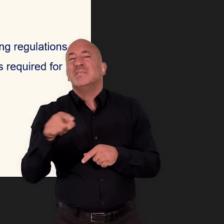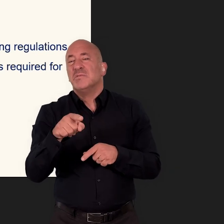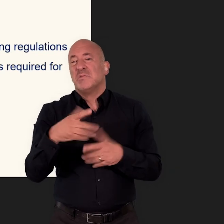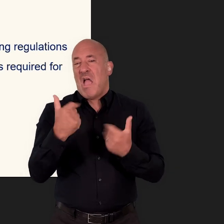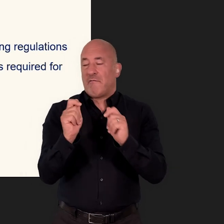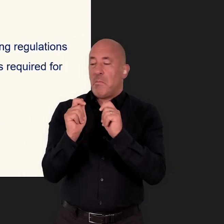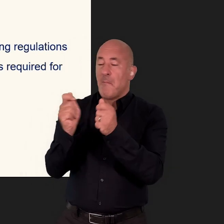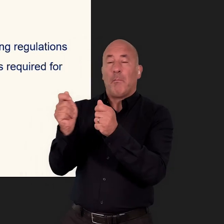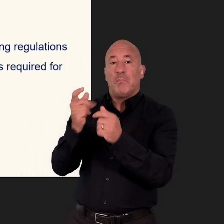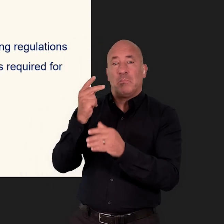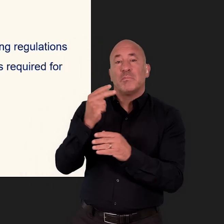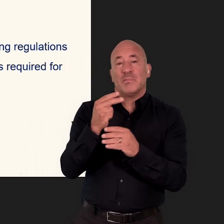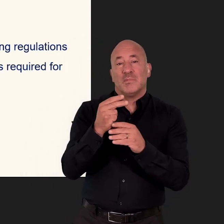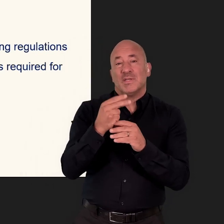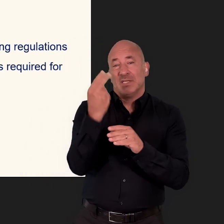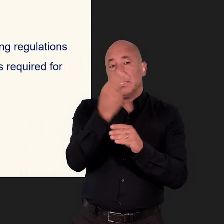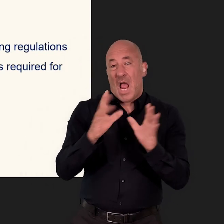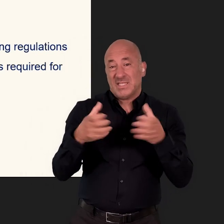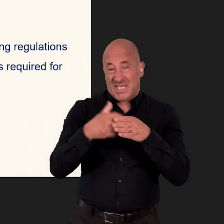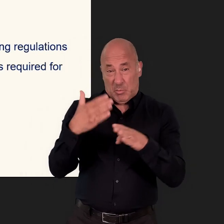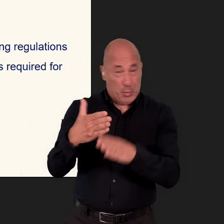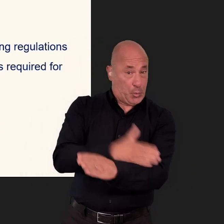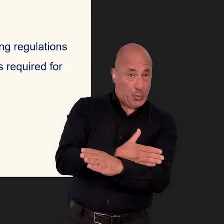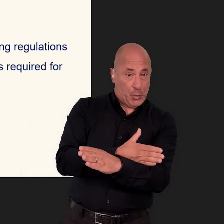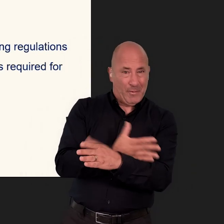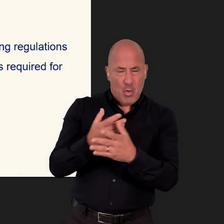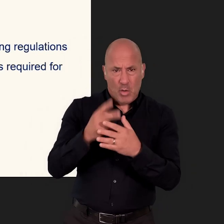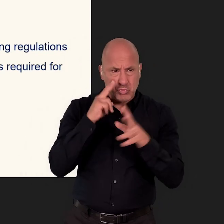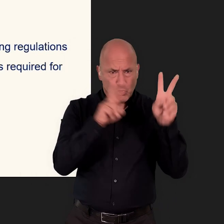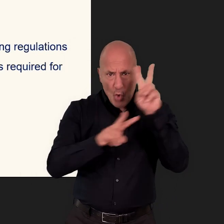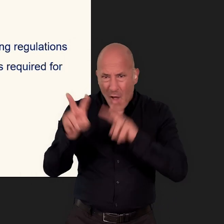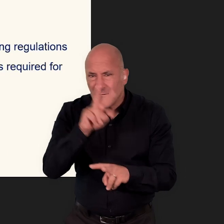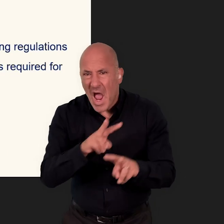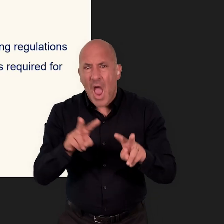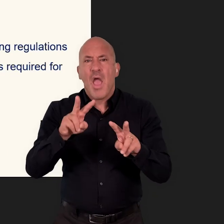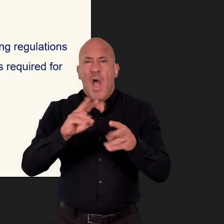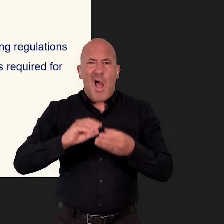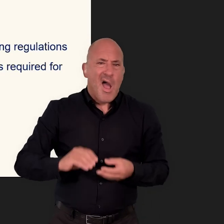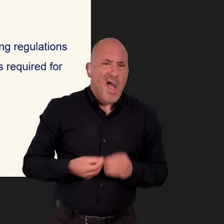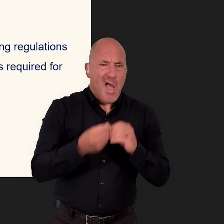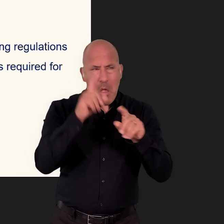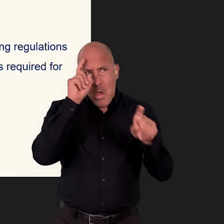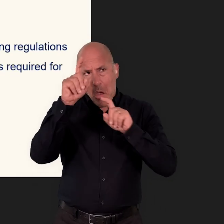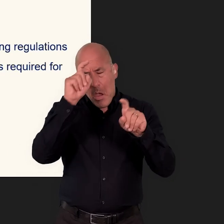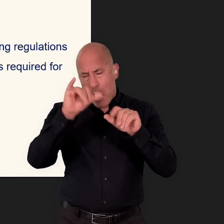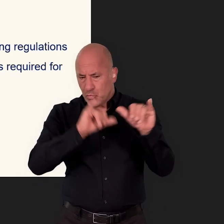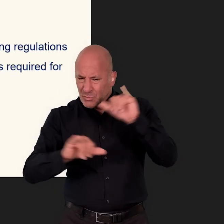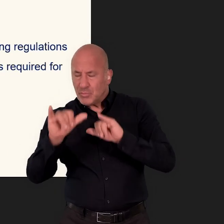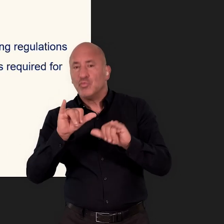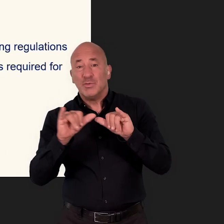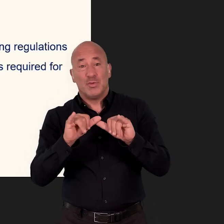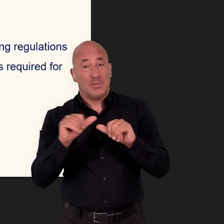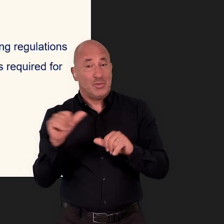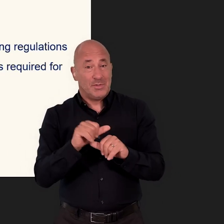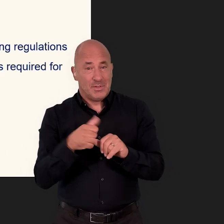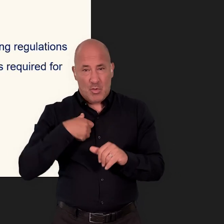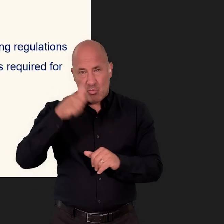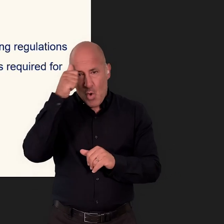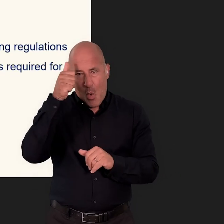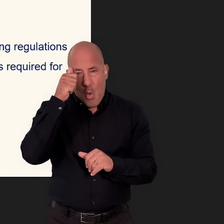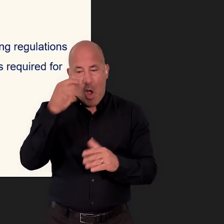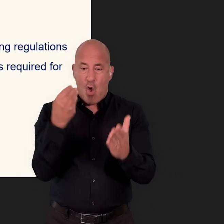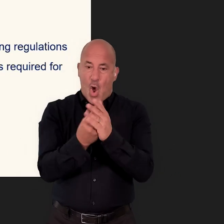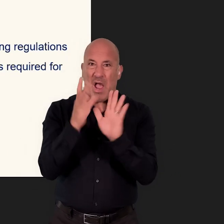those that have appointed a design team early on to carry out a survey and develop project proposals in response.